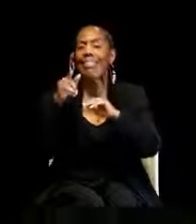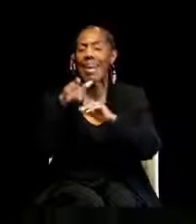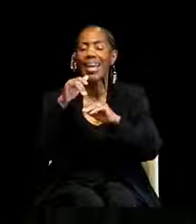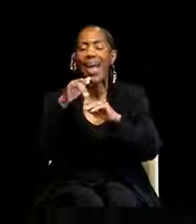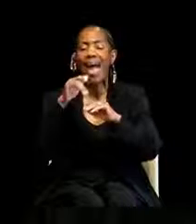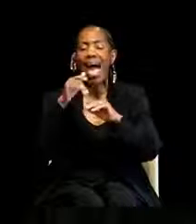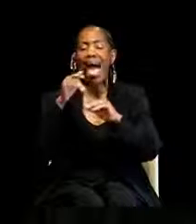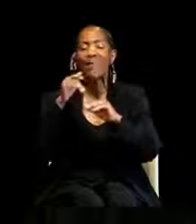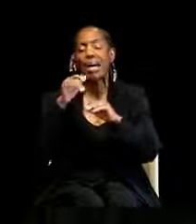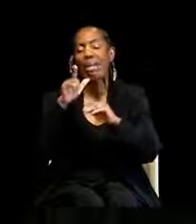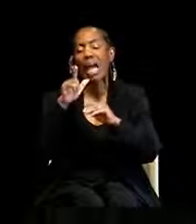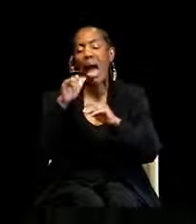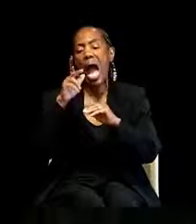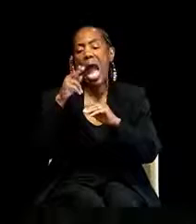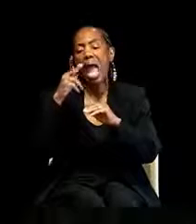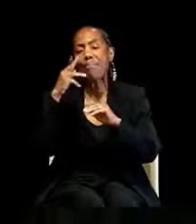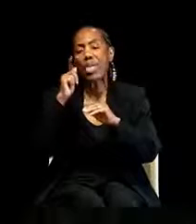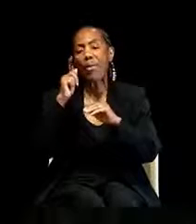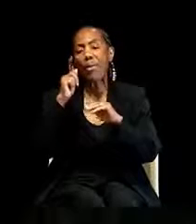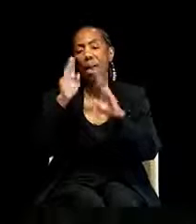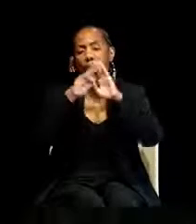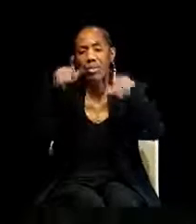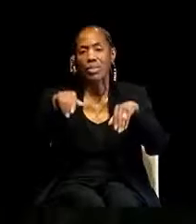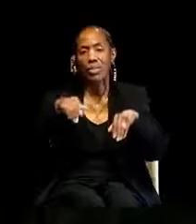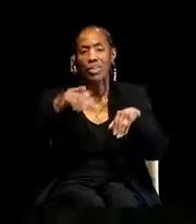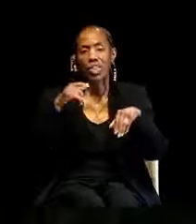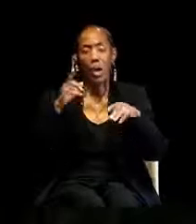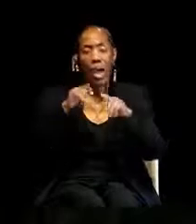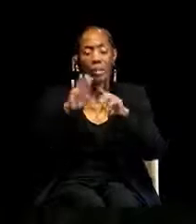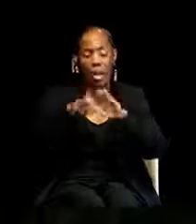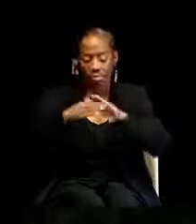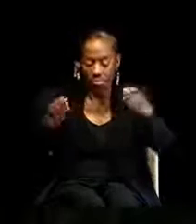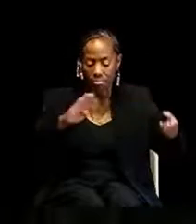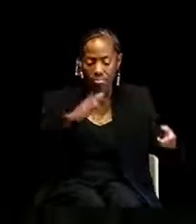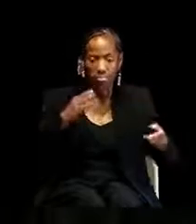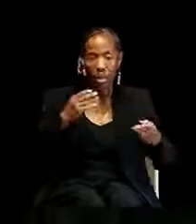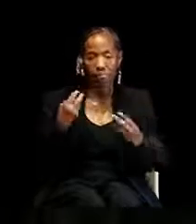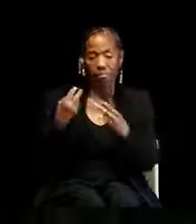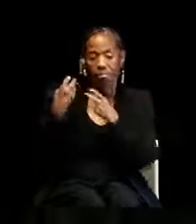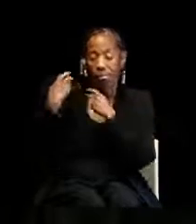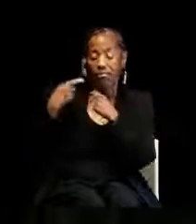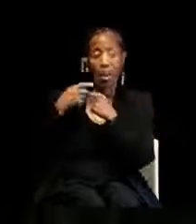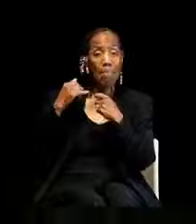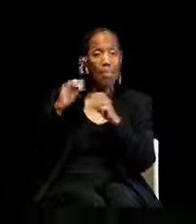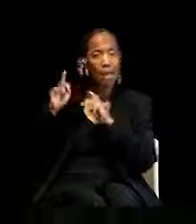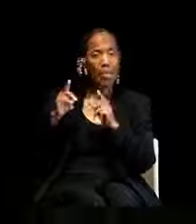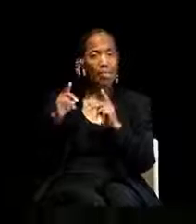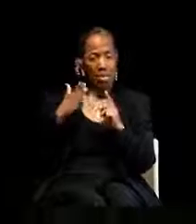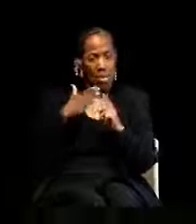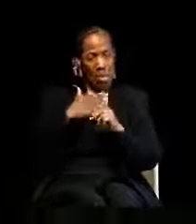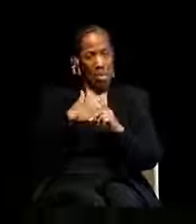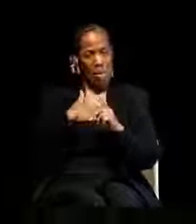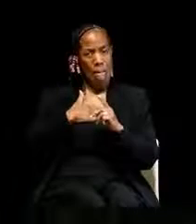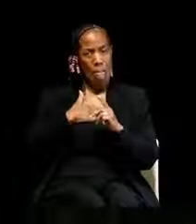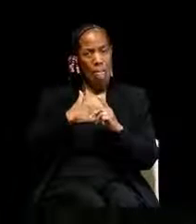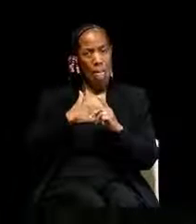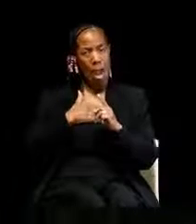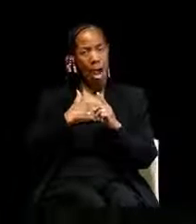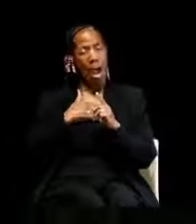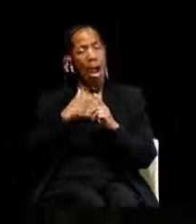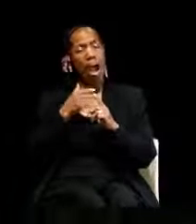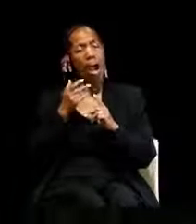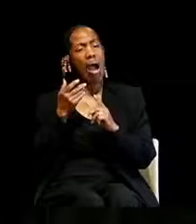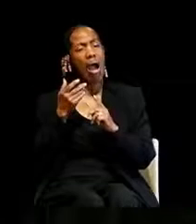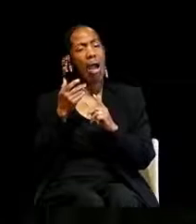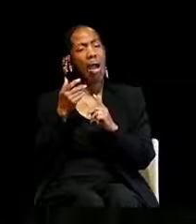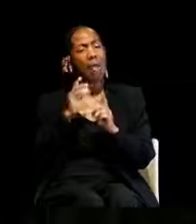histories about me and my people, it is clear even more that my portion, and it comes from Sadia Hartman's quote, is